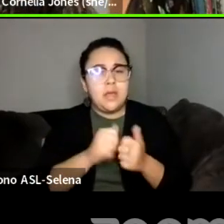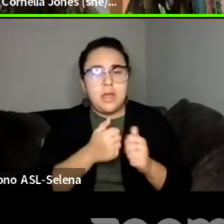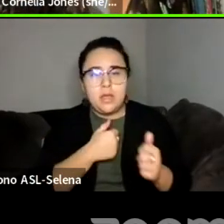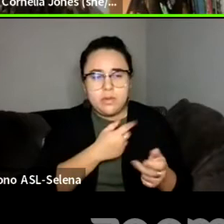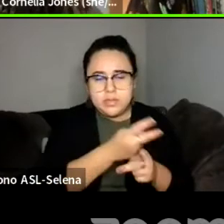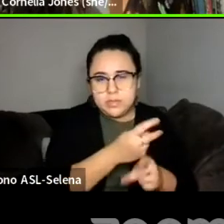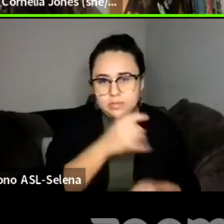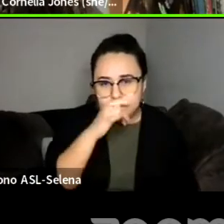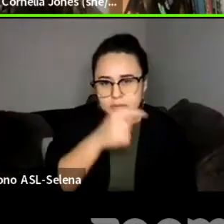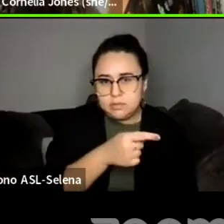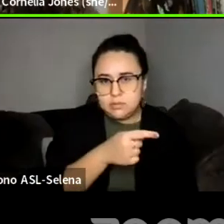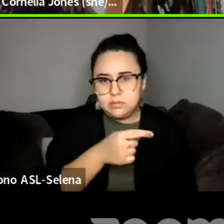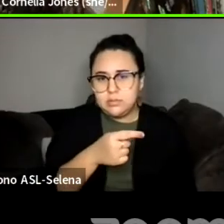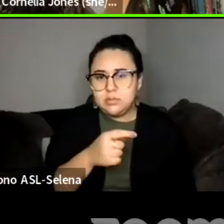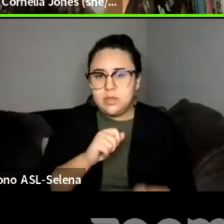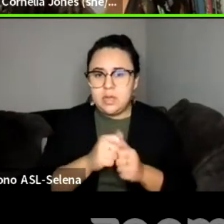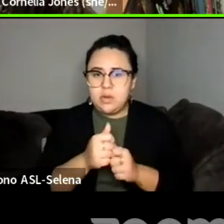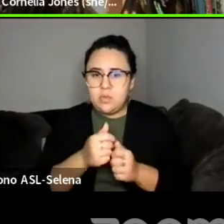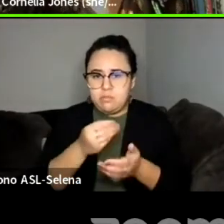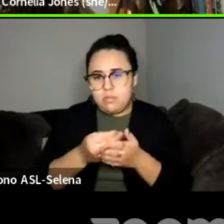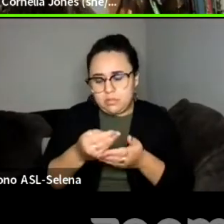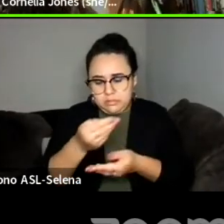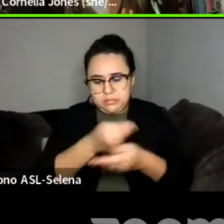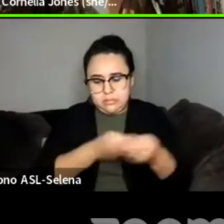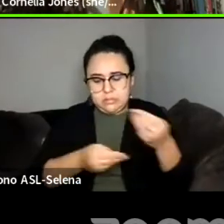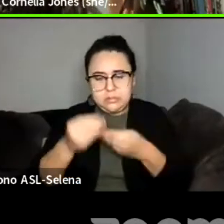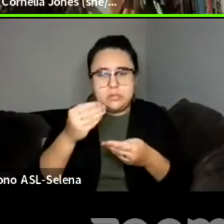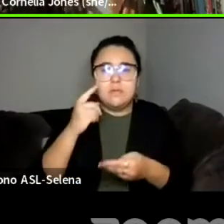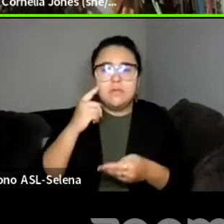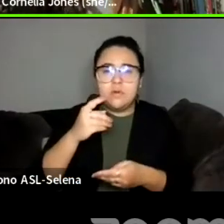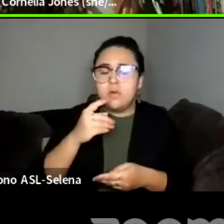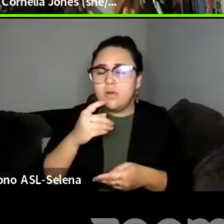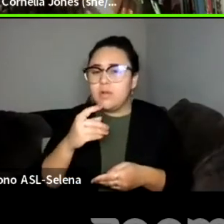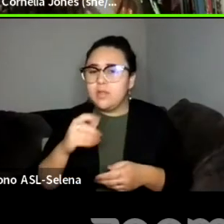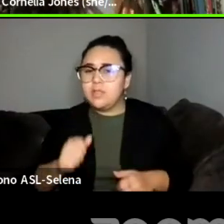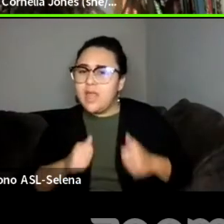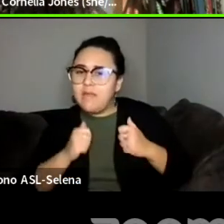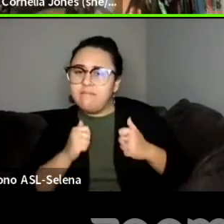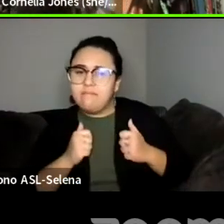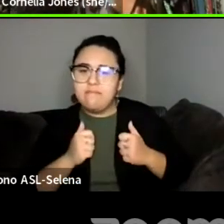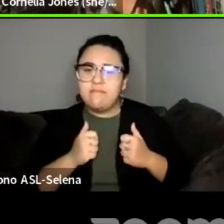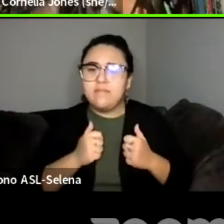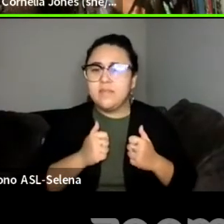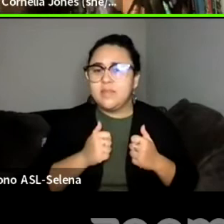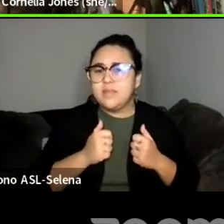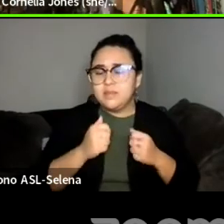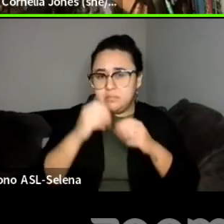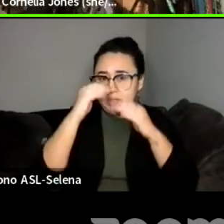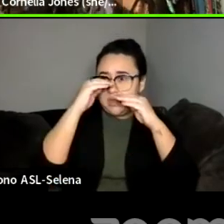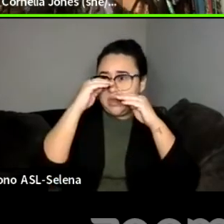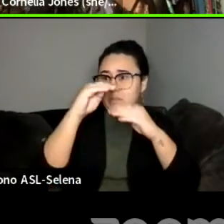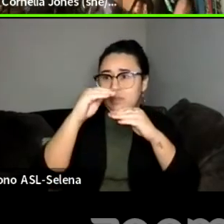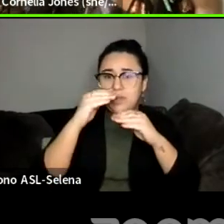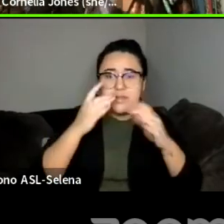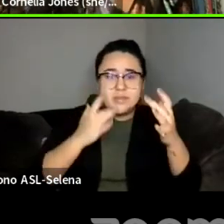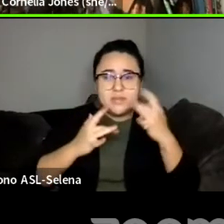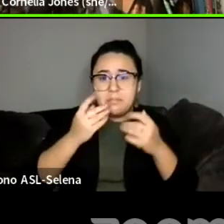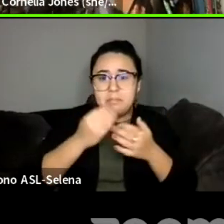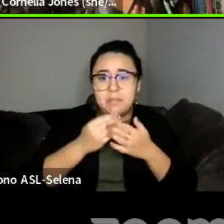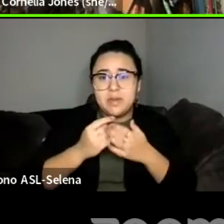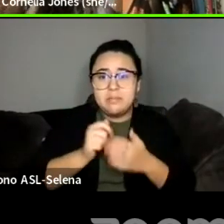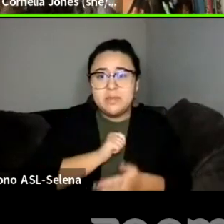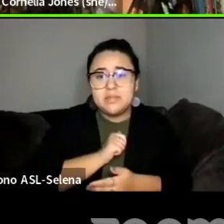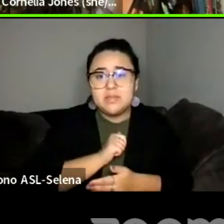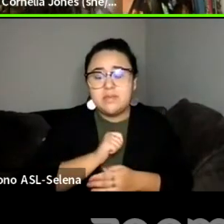my finances or my life? What tiny hole do I have to live in order to do a job